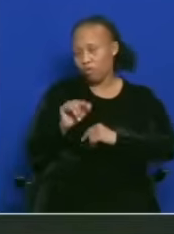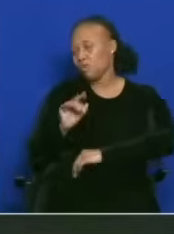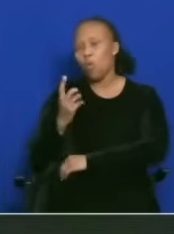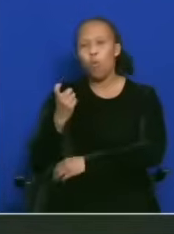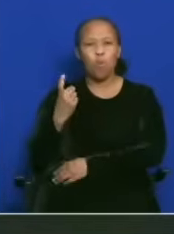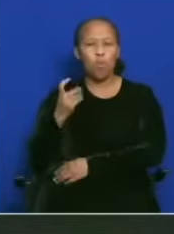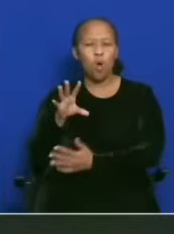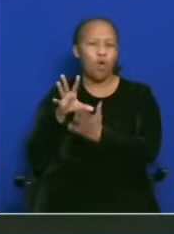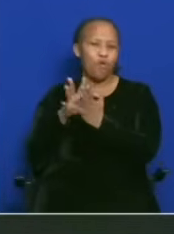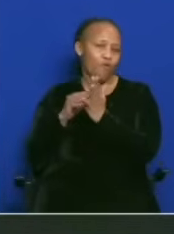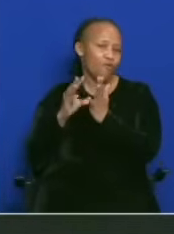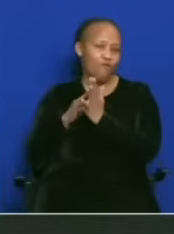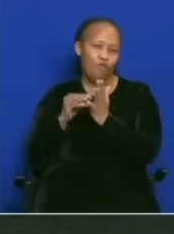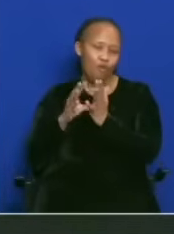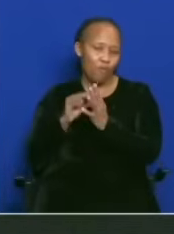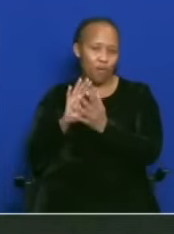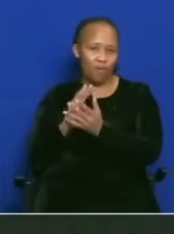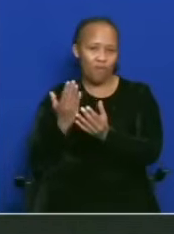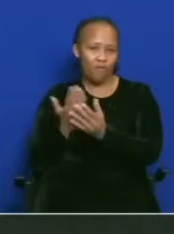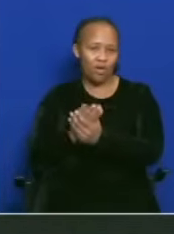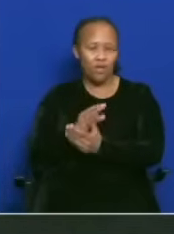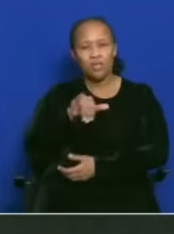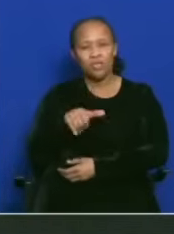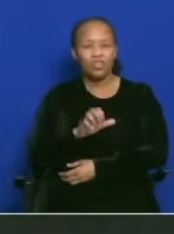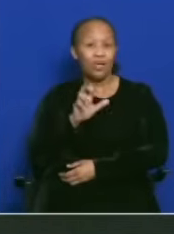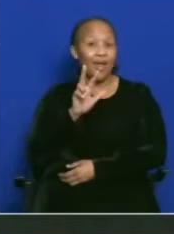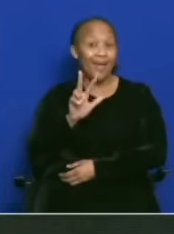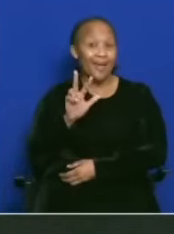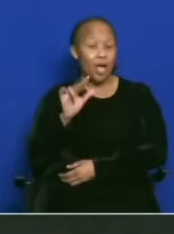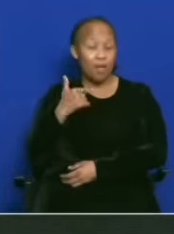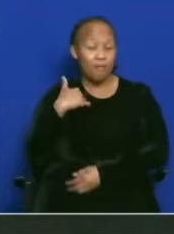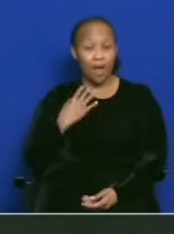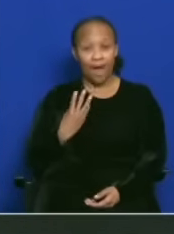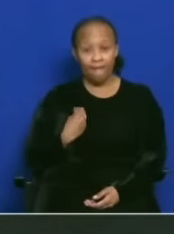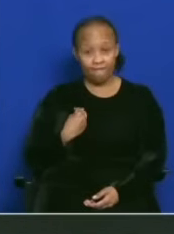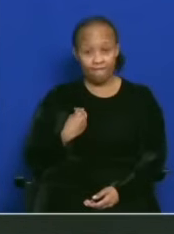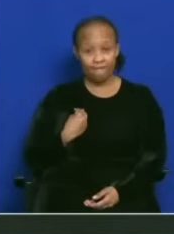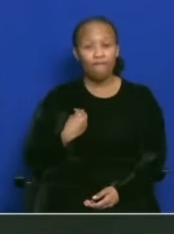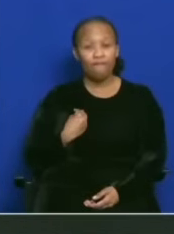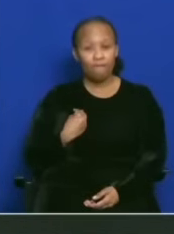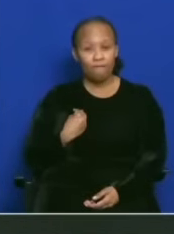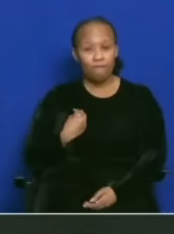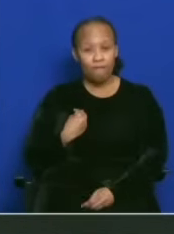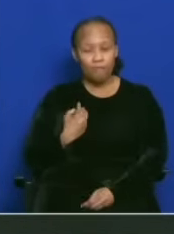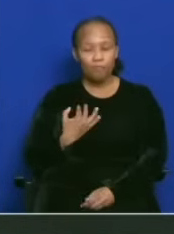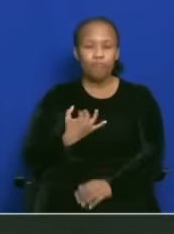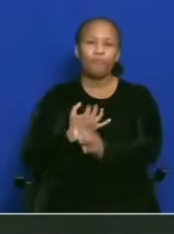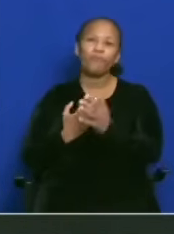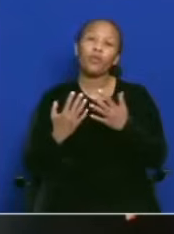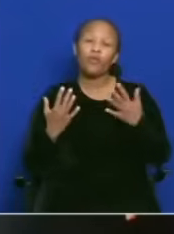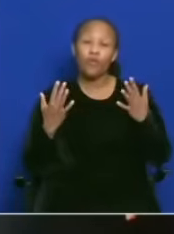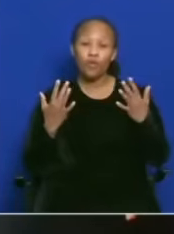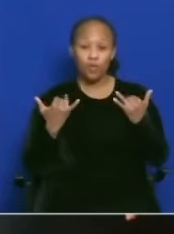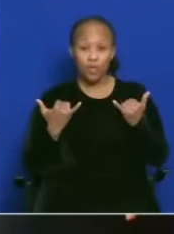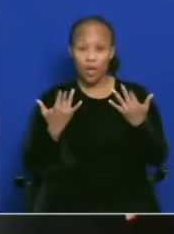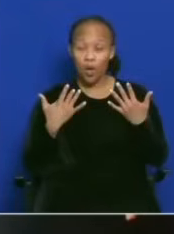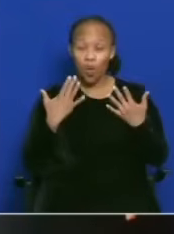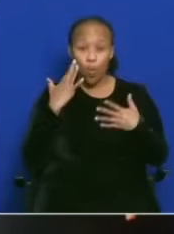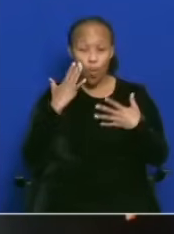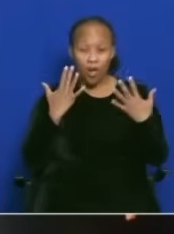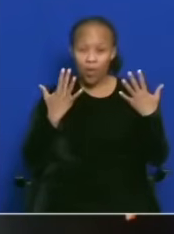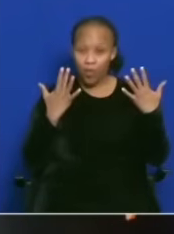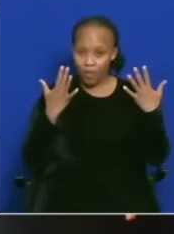the J88, which is in my possession, Commissioner Baloy. Once we conclude today, I will insert them